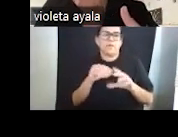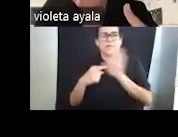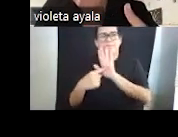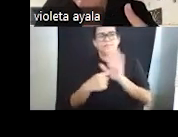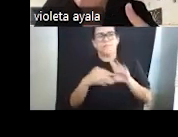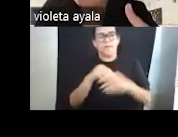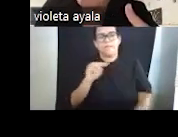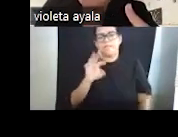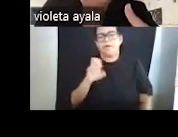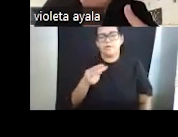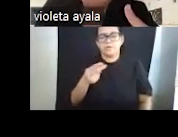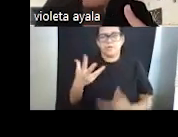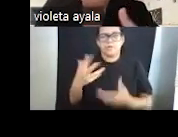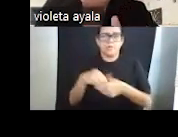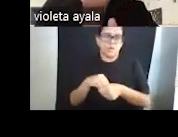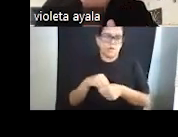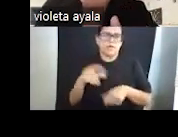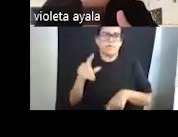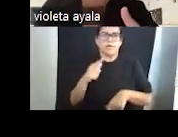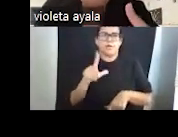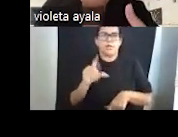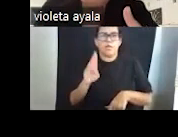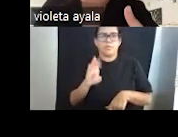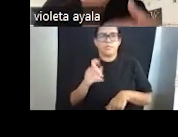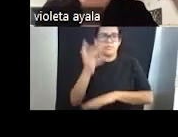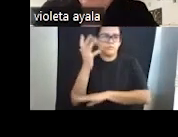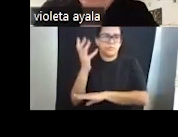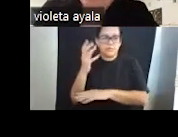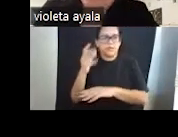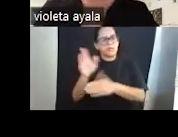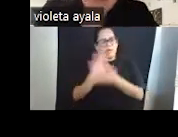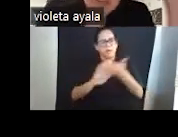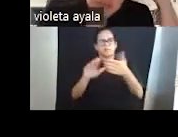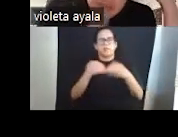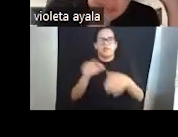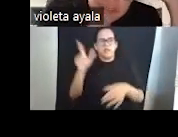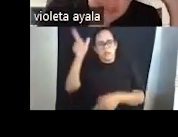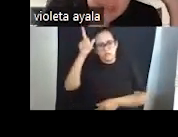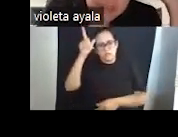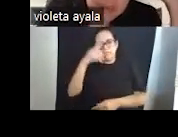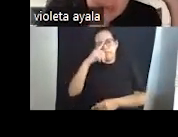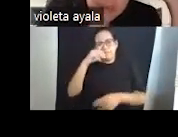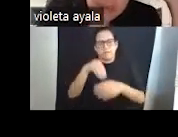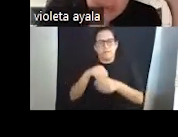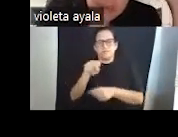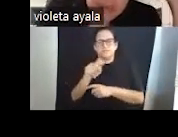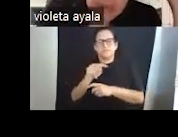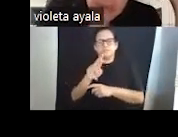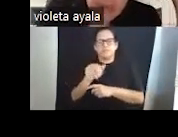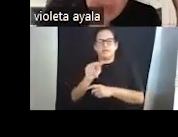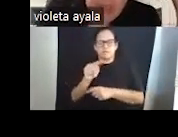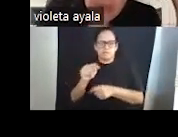Glow 3 at King's College of London, at the Strand in the street in London. So in